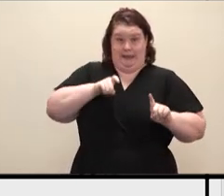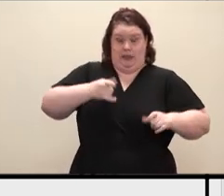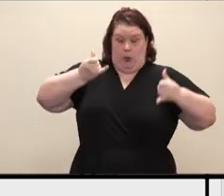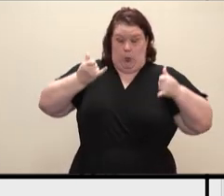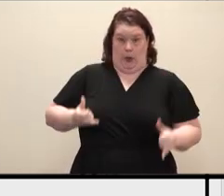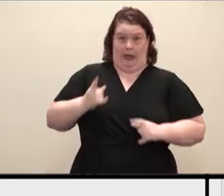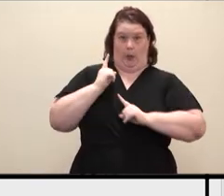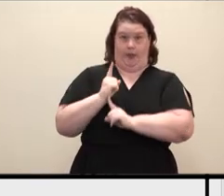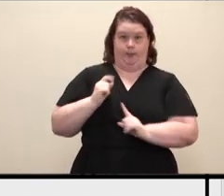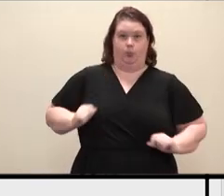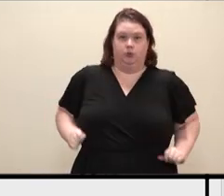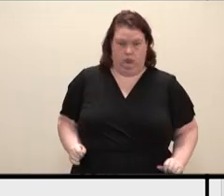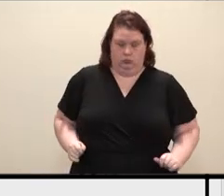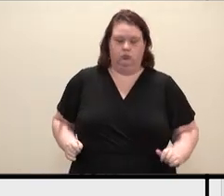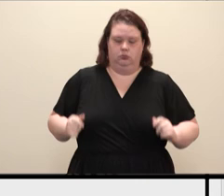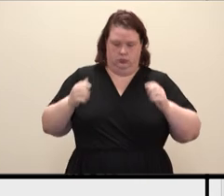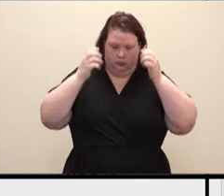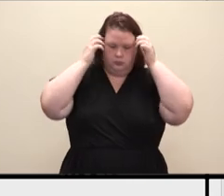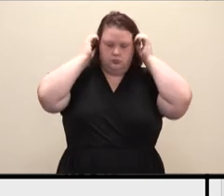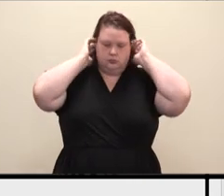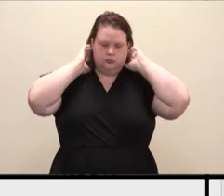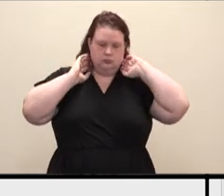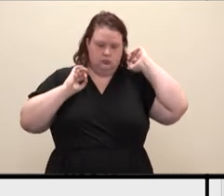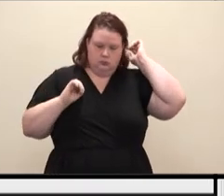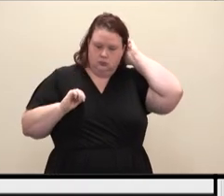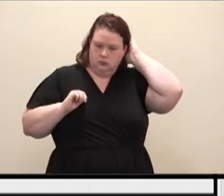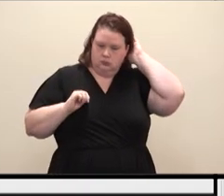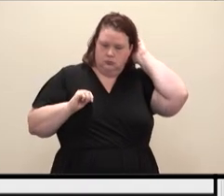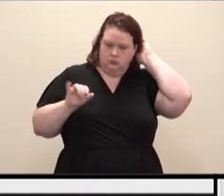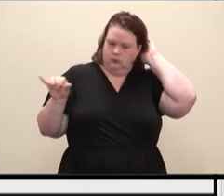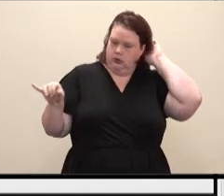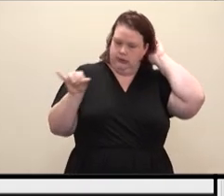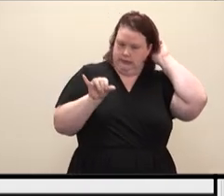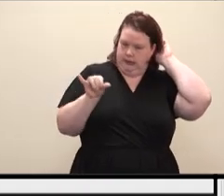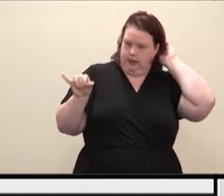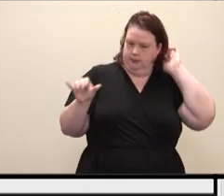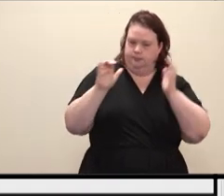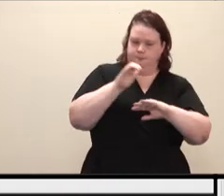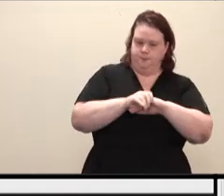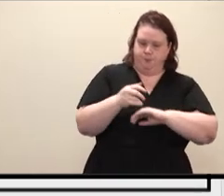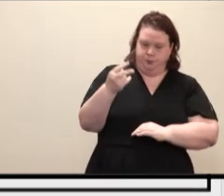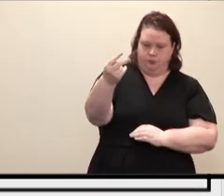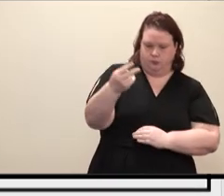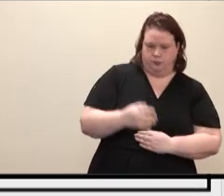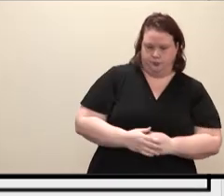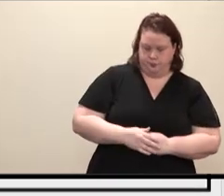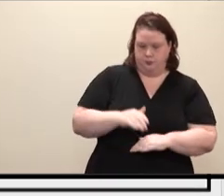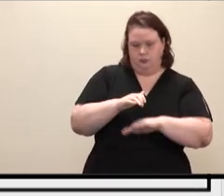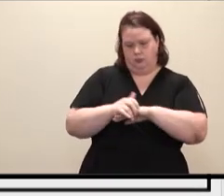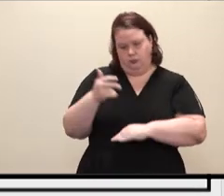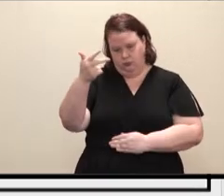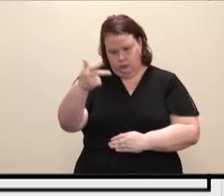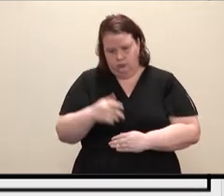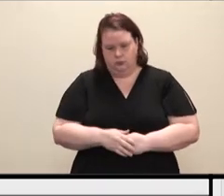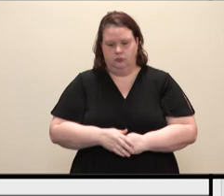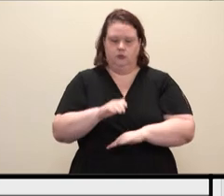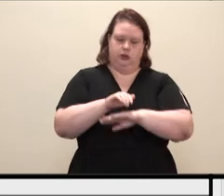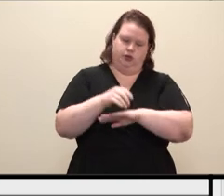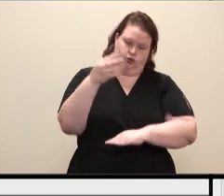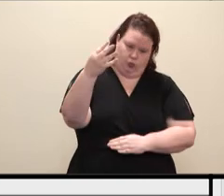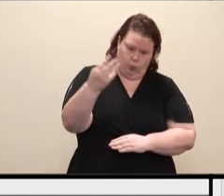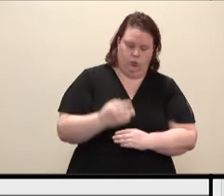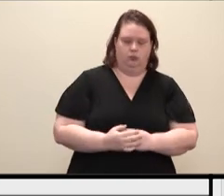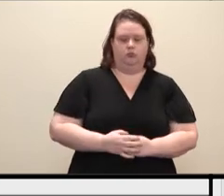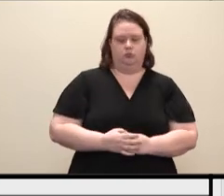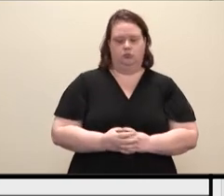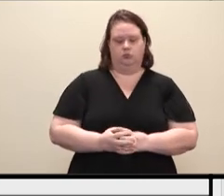this moment in curriculum. And so you'll be able to see the same stats for English 2, English 3, and